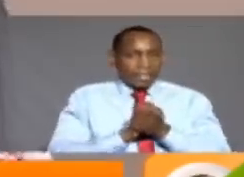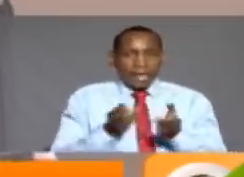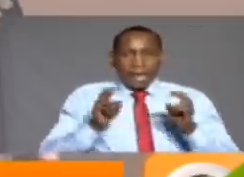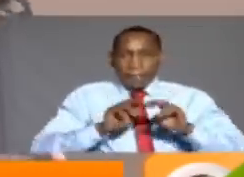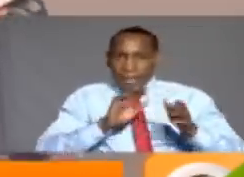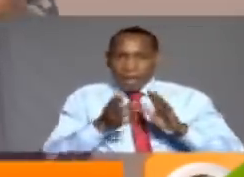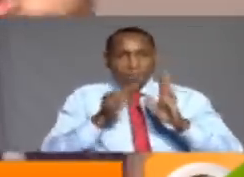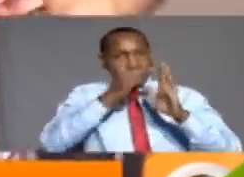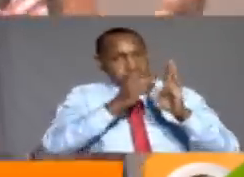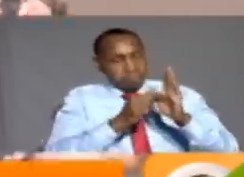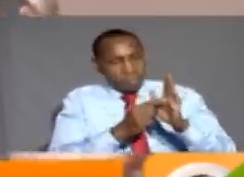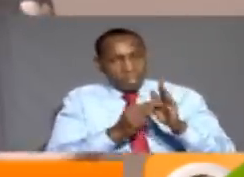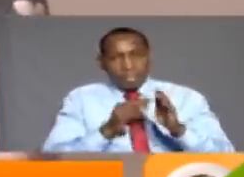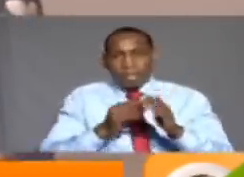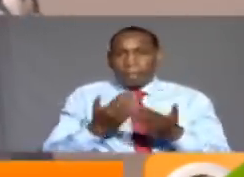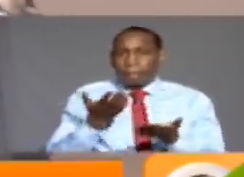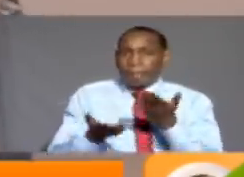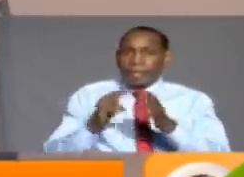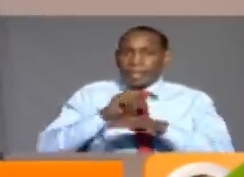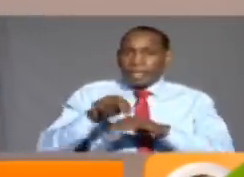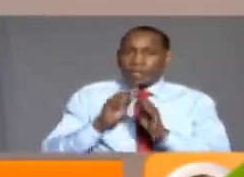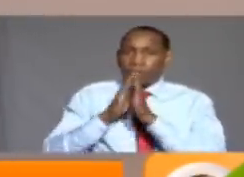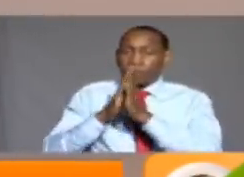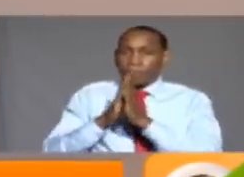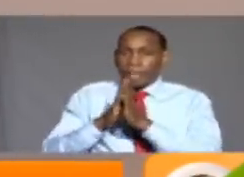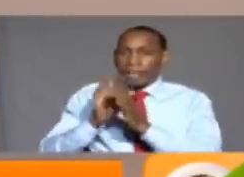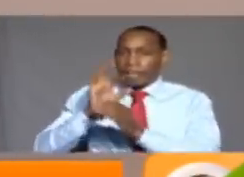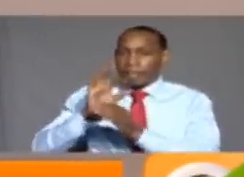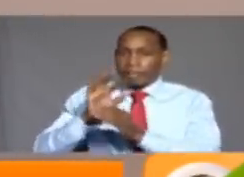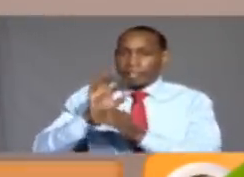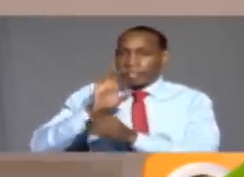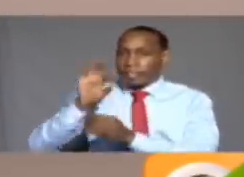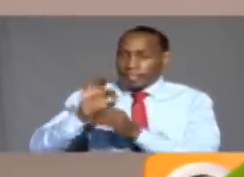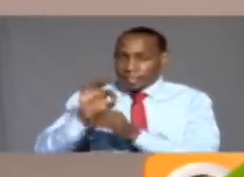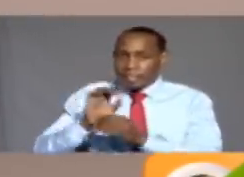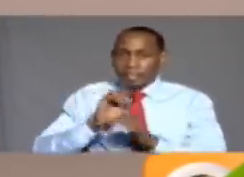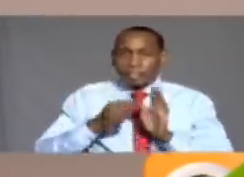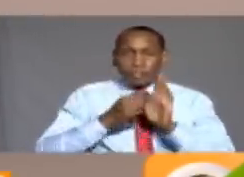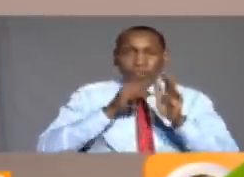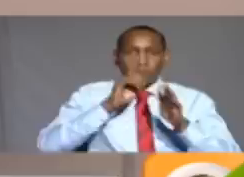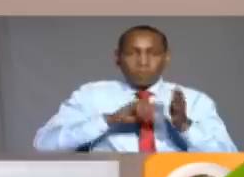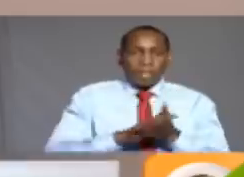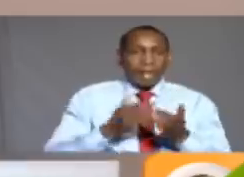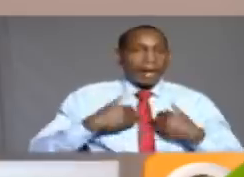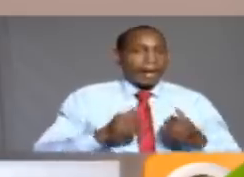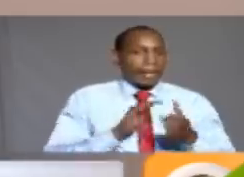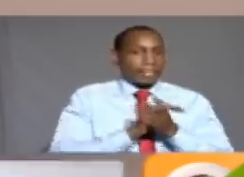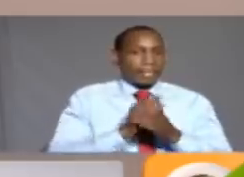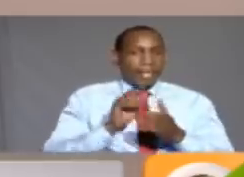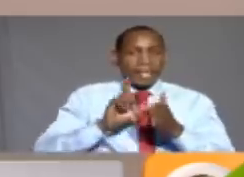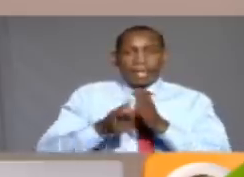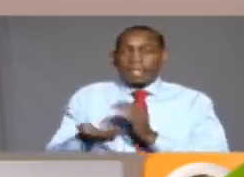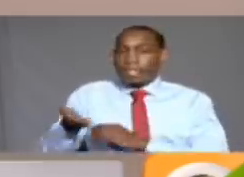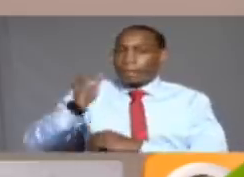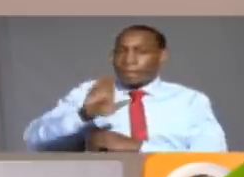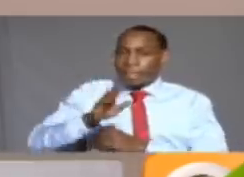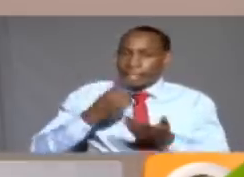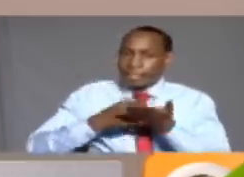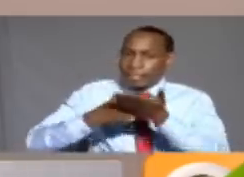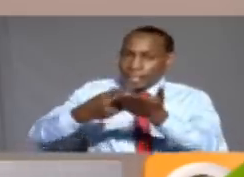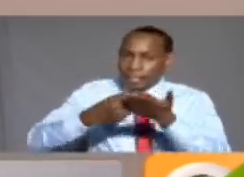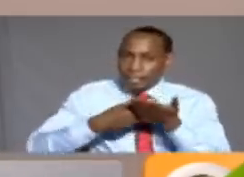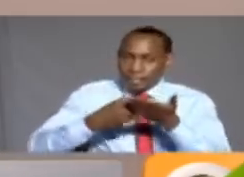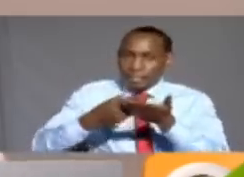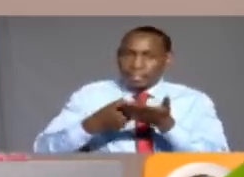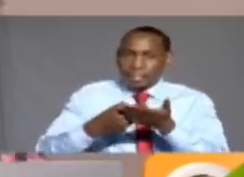occur, or in the national prayer breakfast, you see, that is to demonstrate that you have had a handshake. But then you come back and discuss and